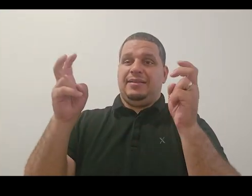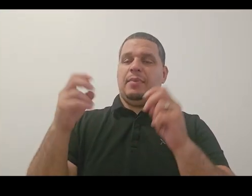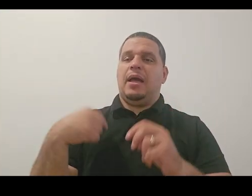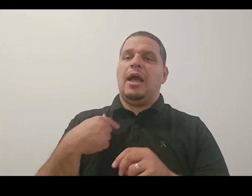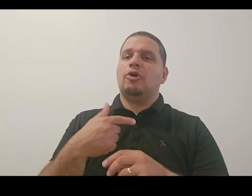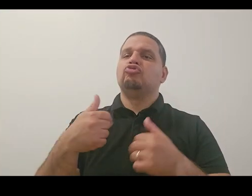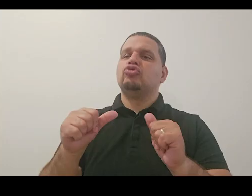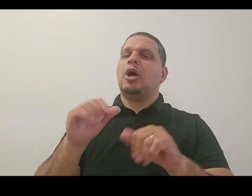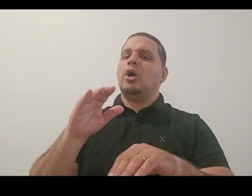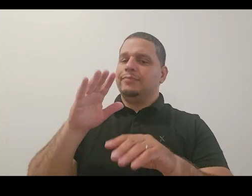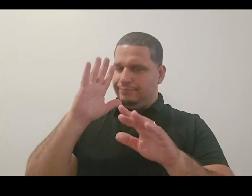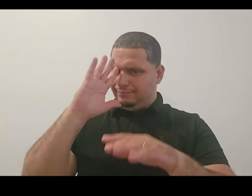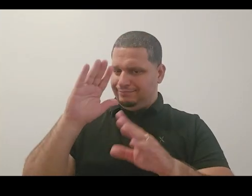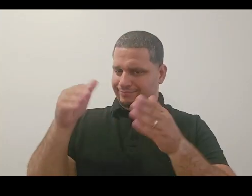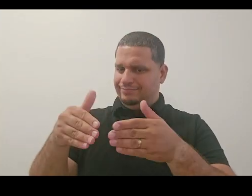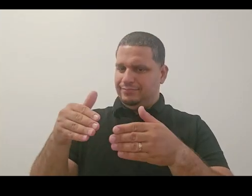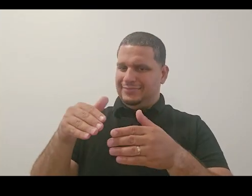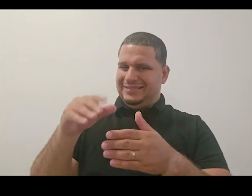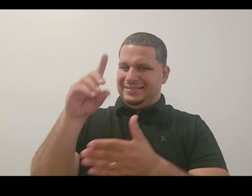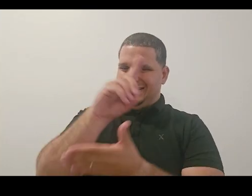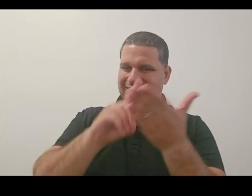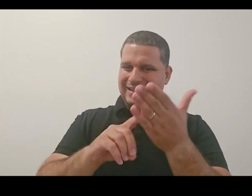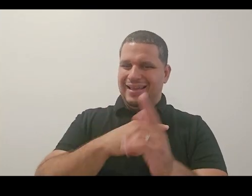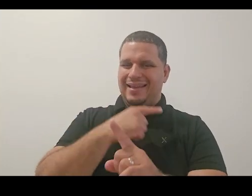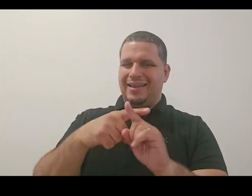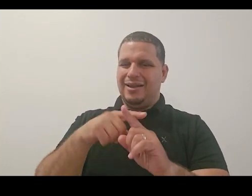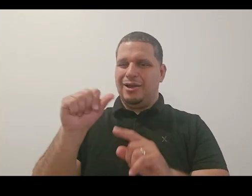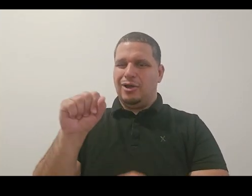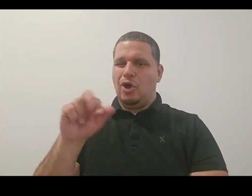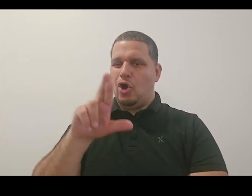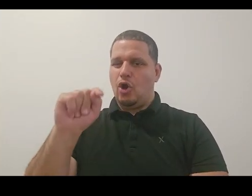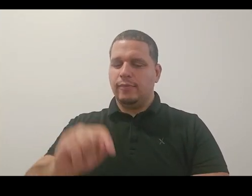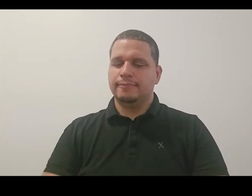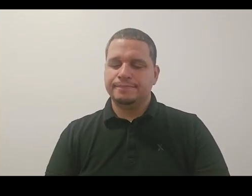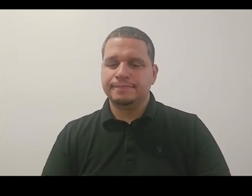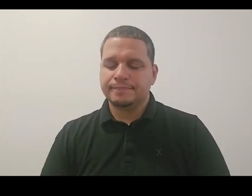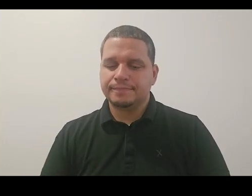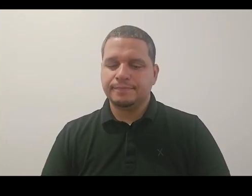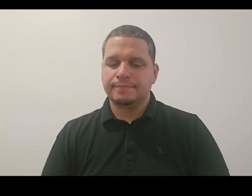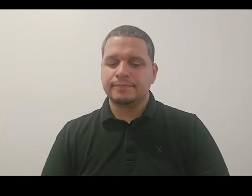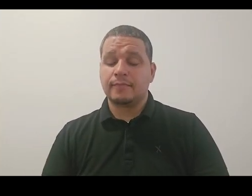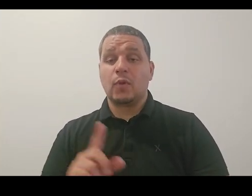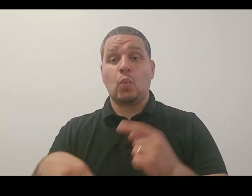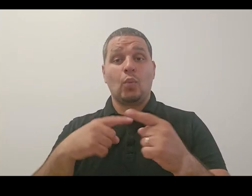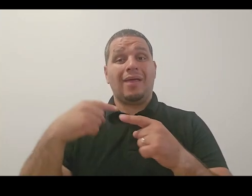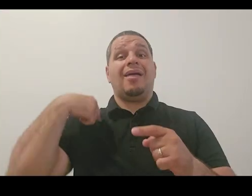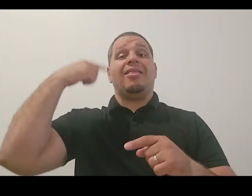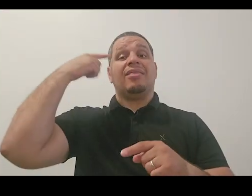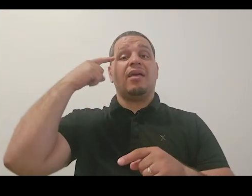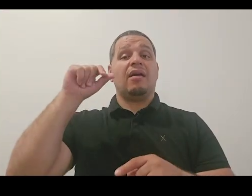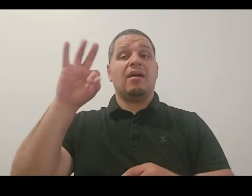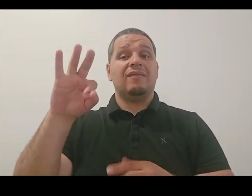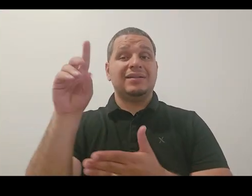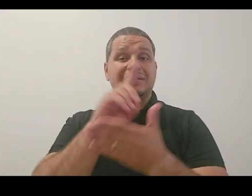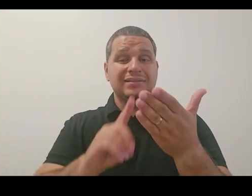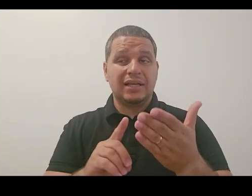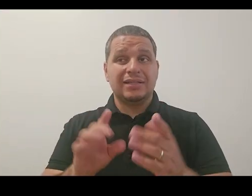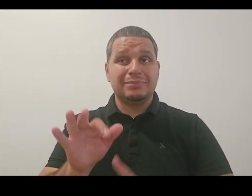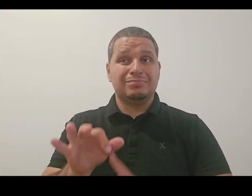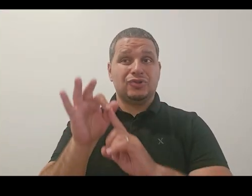I'll try to stay more on the design and art side of it. So, when I think of